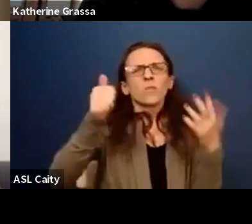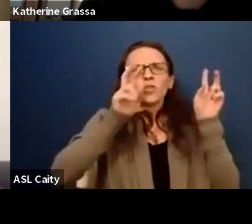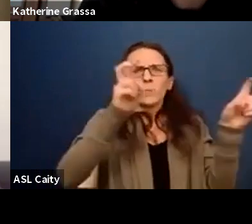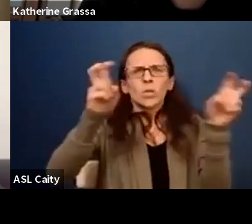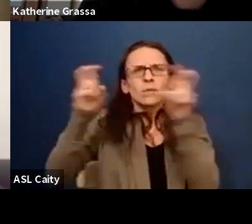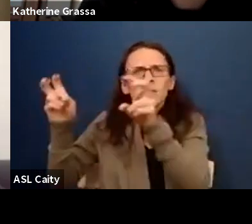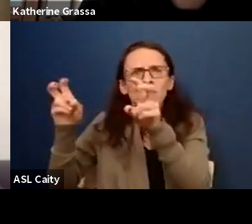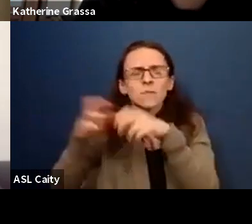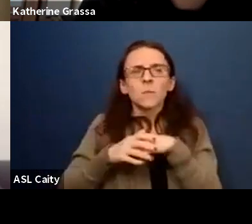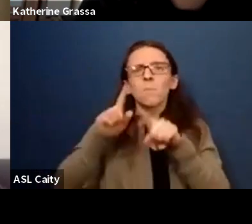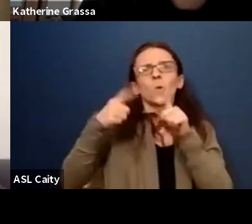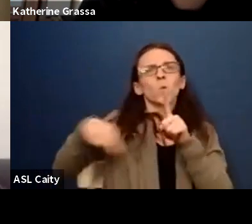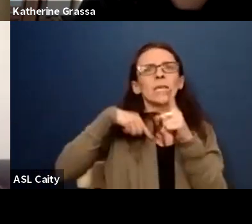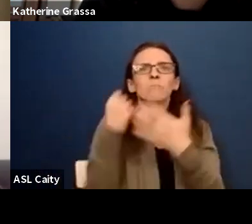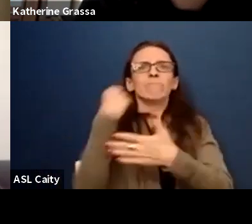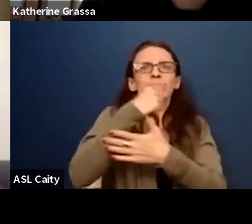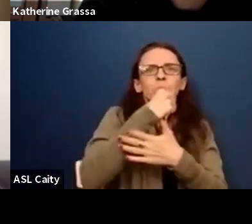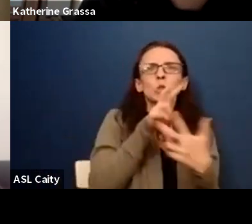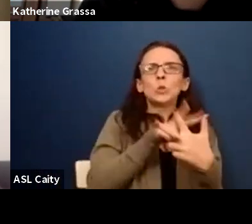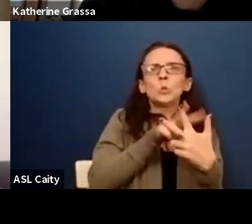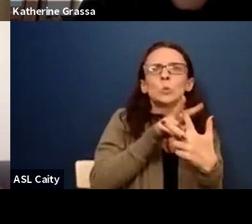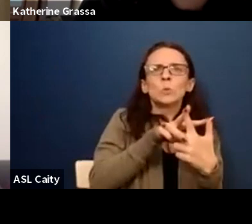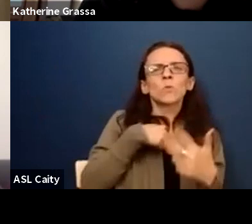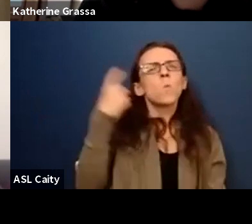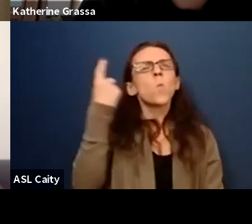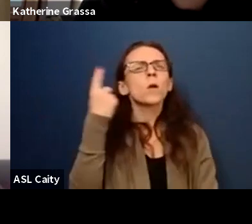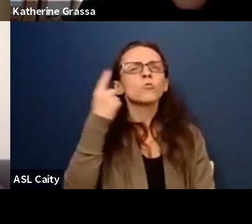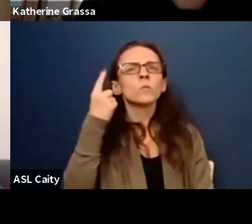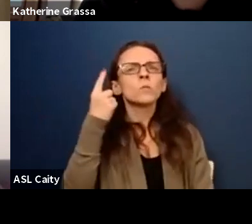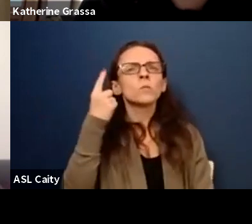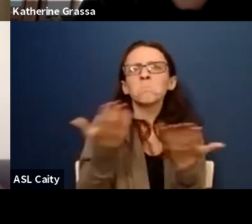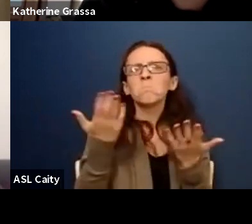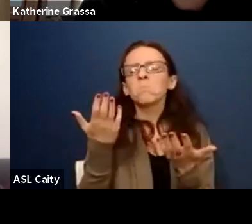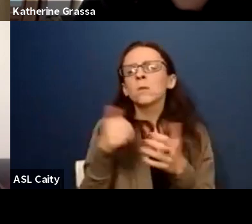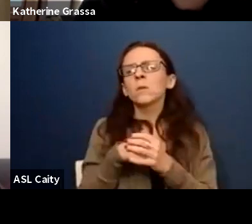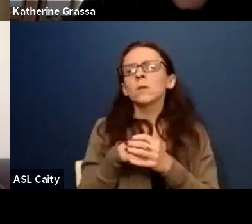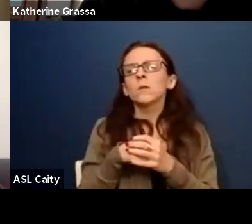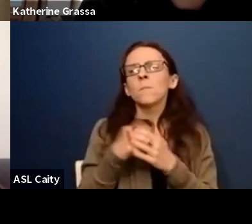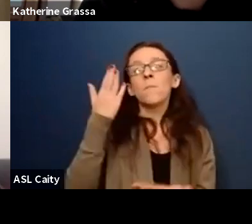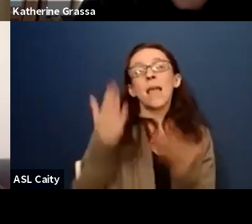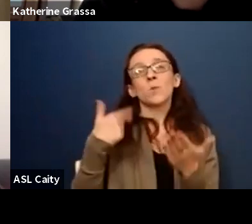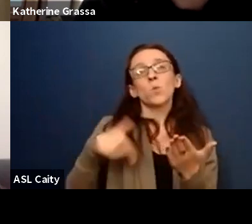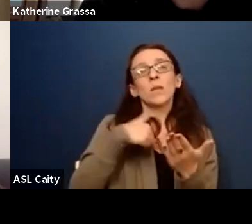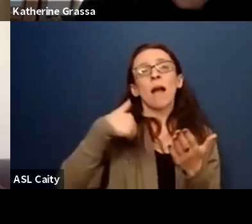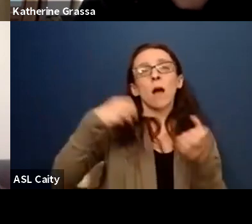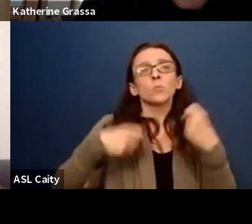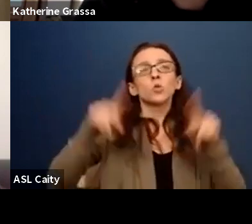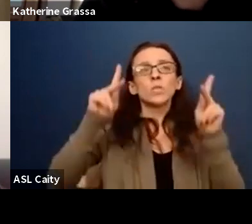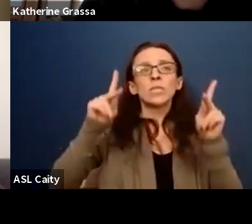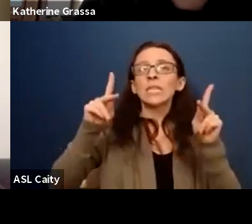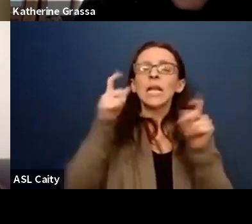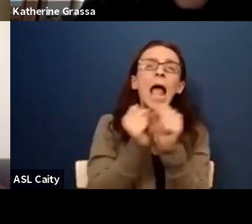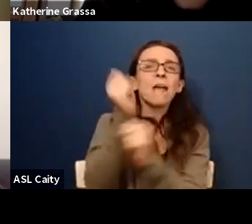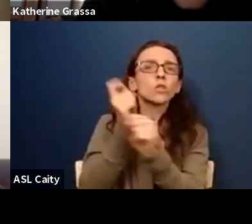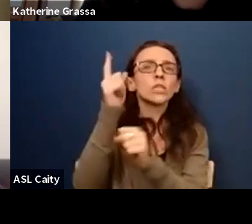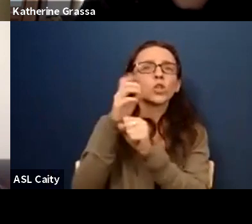I am wondering if there's an opportunity to randomize from year to